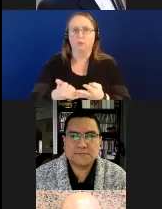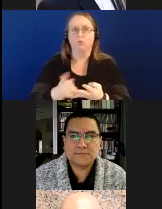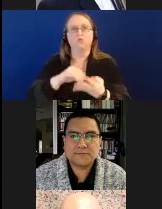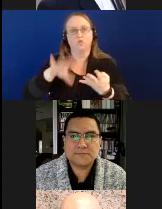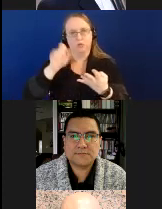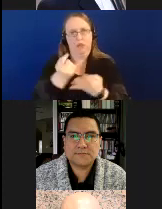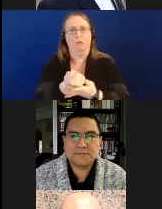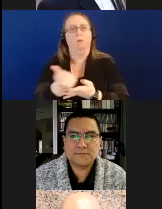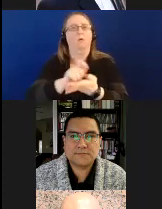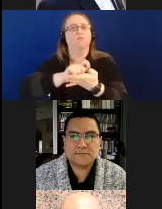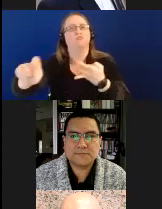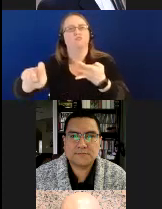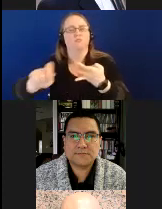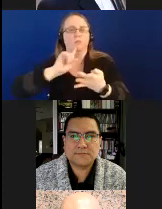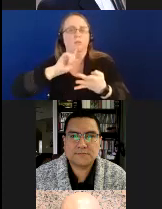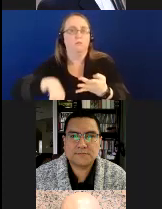answer choices.